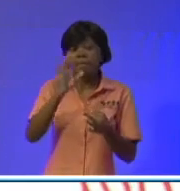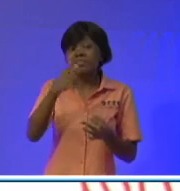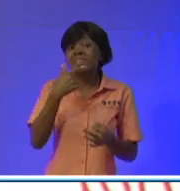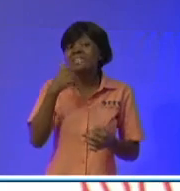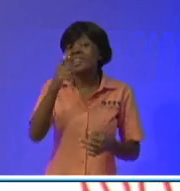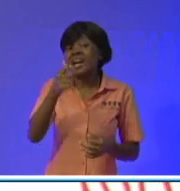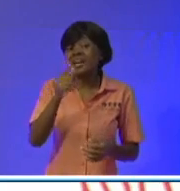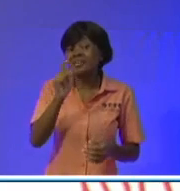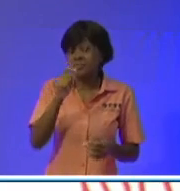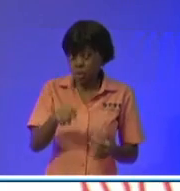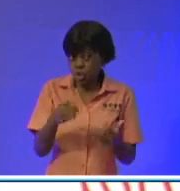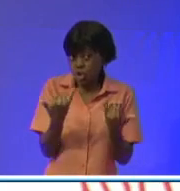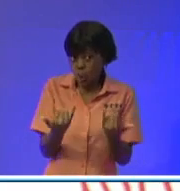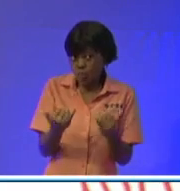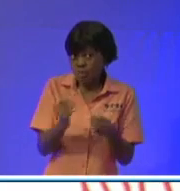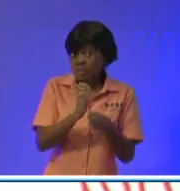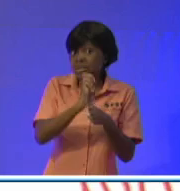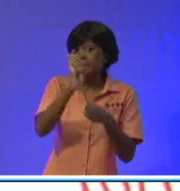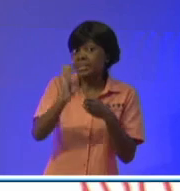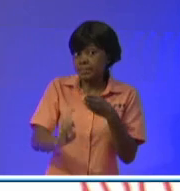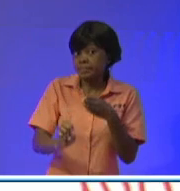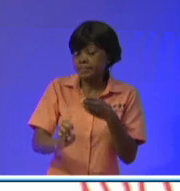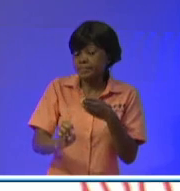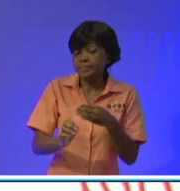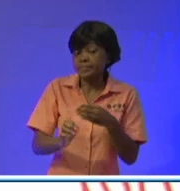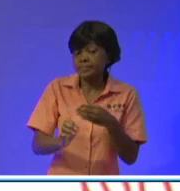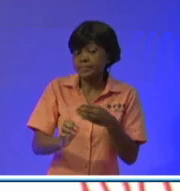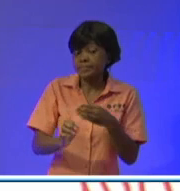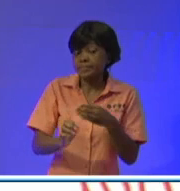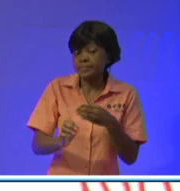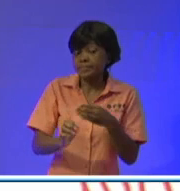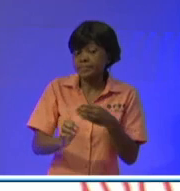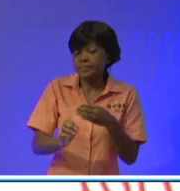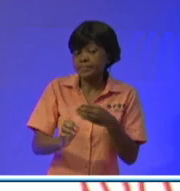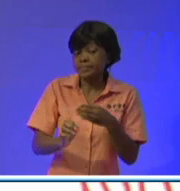closing. We have now 4